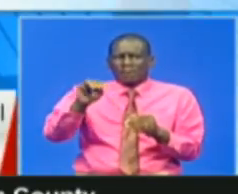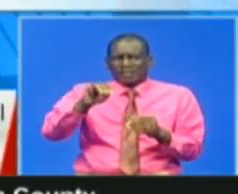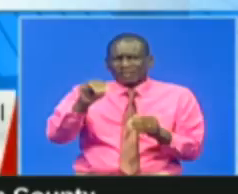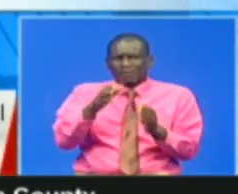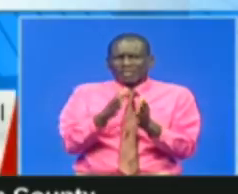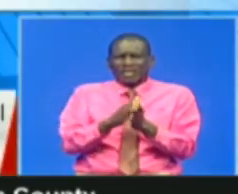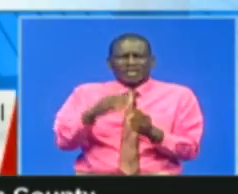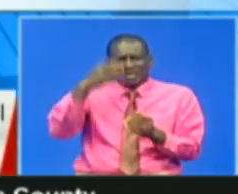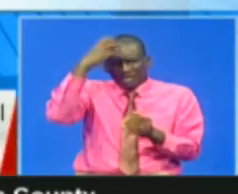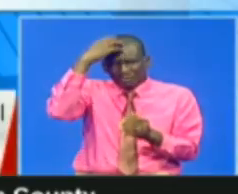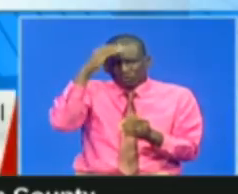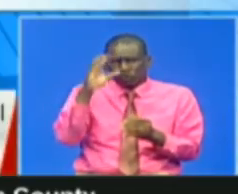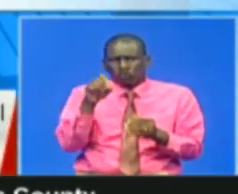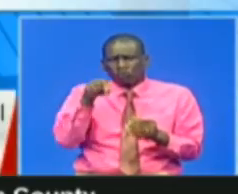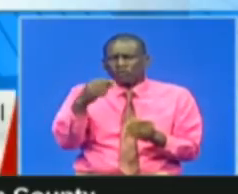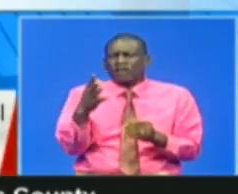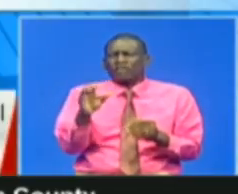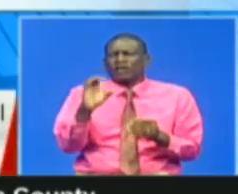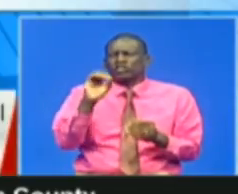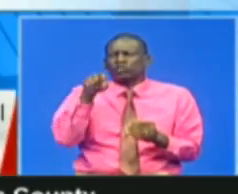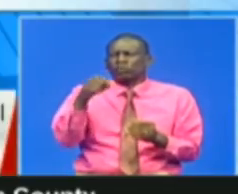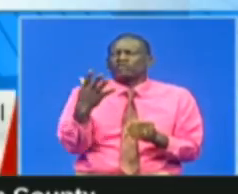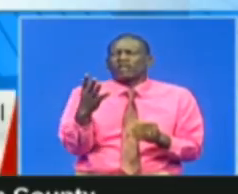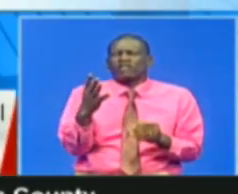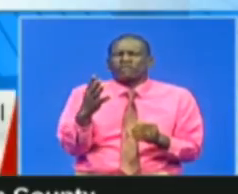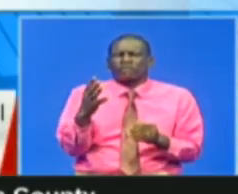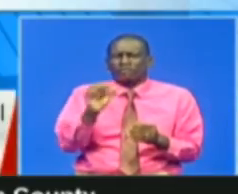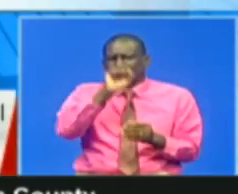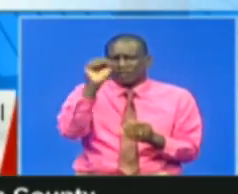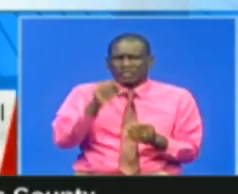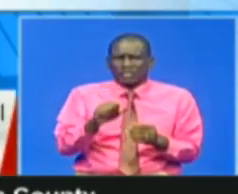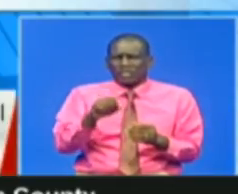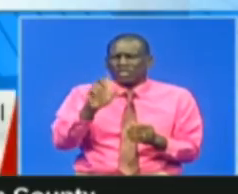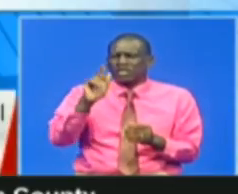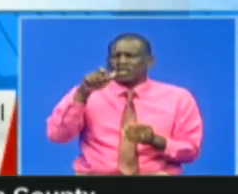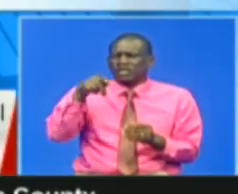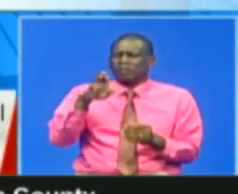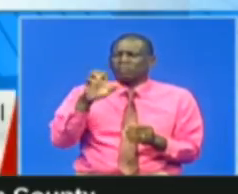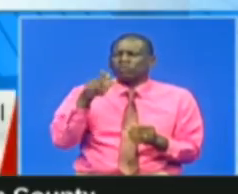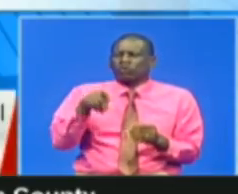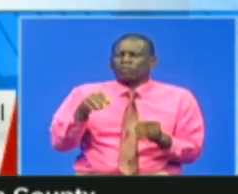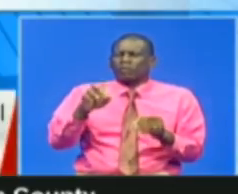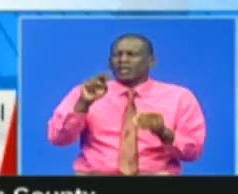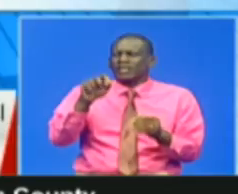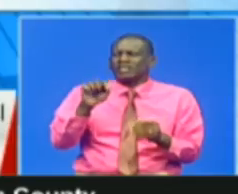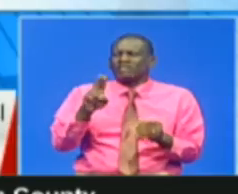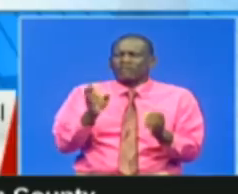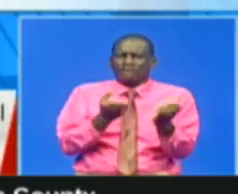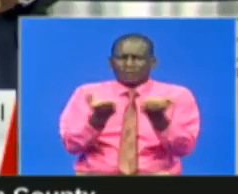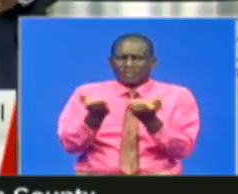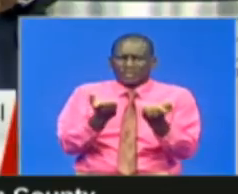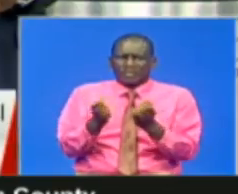and 0.5% respectively. Victor Kiprop, NTV Business.